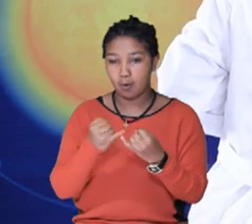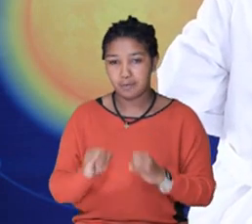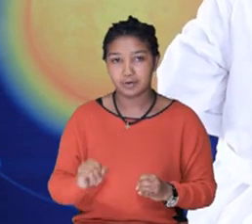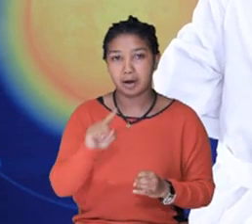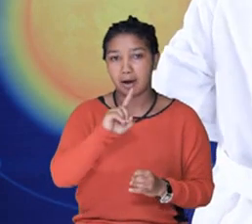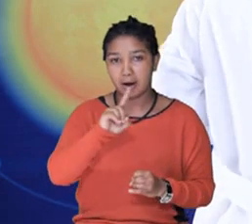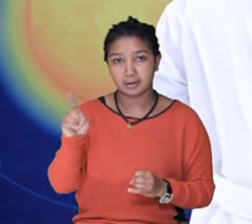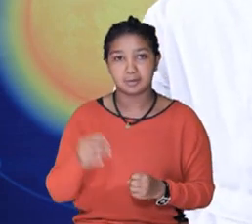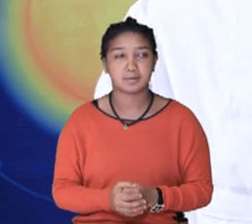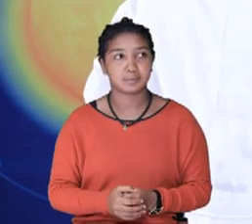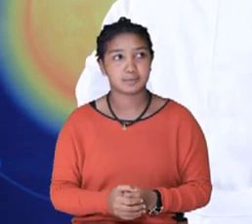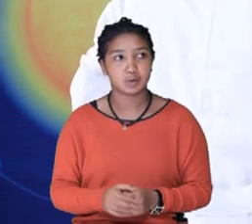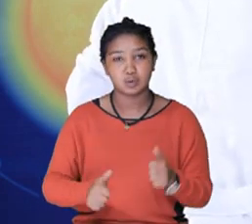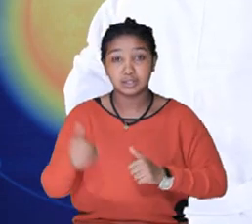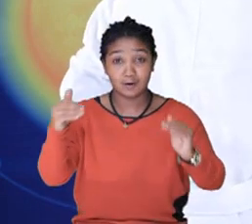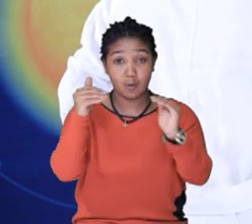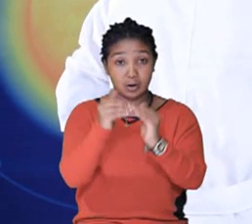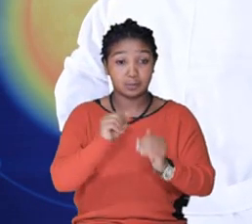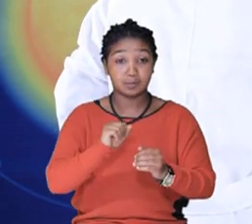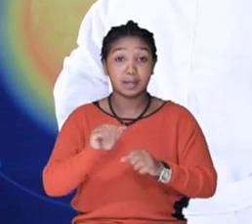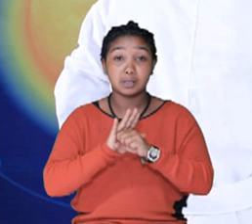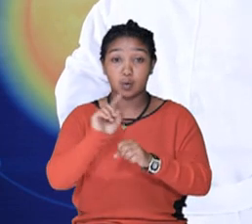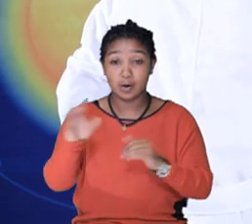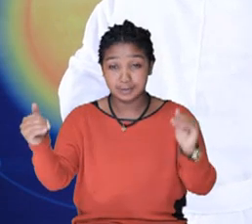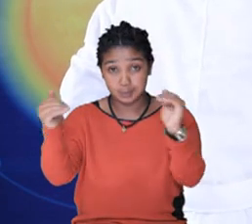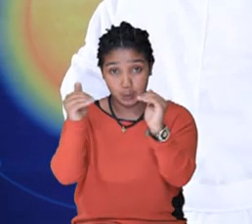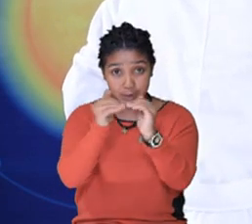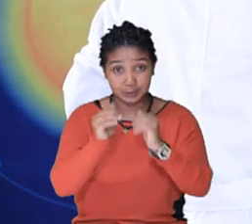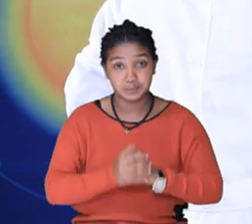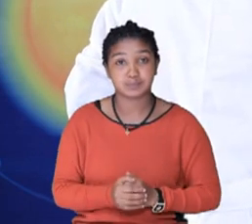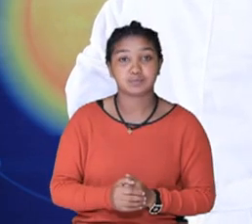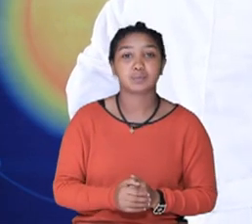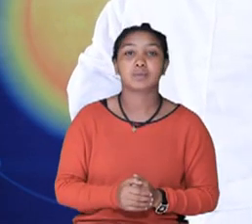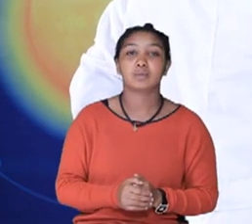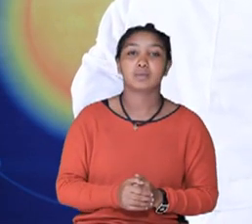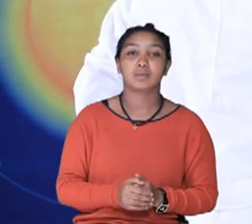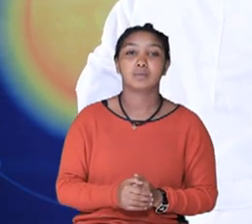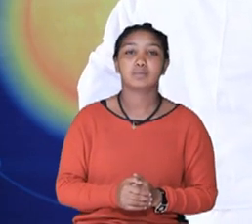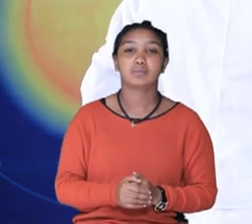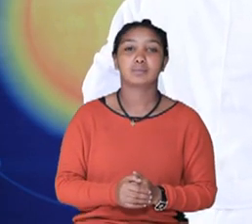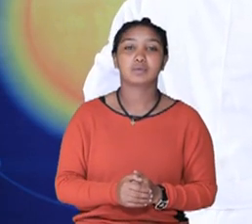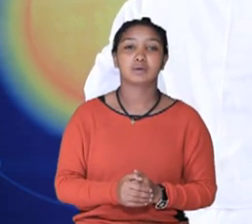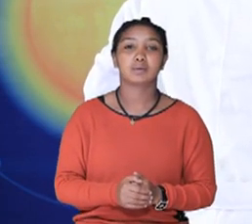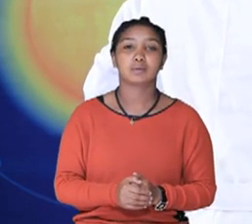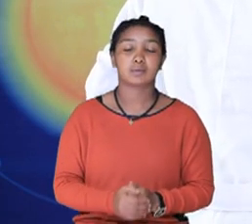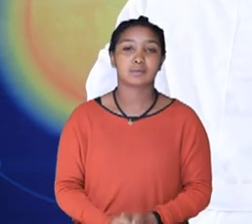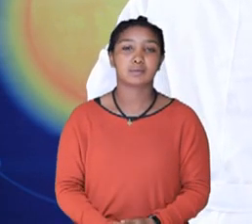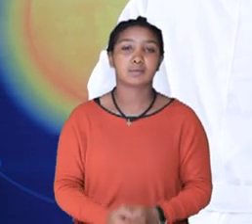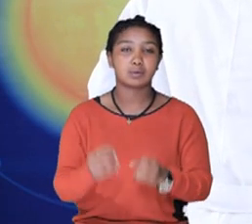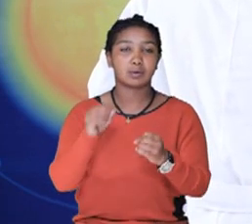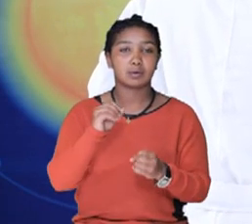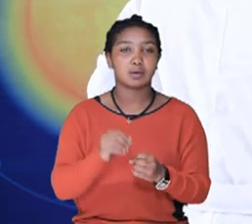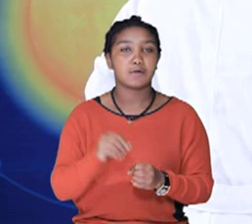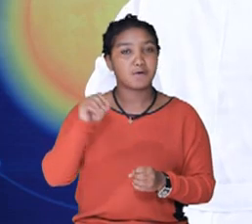over 100, which is equal to pressure 1 is equal to 2, we have 40